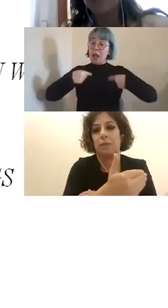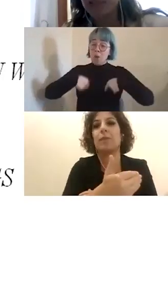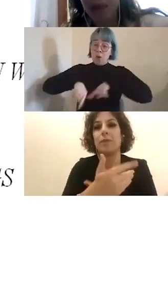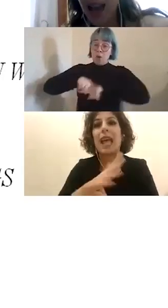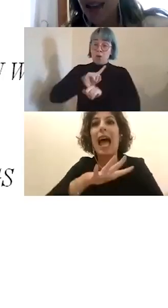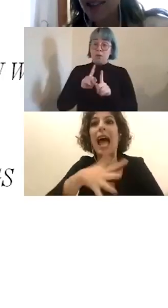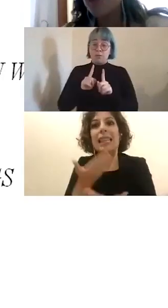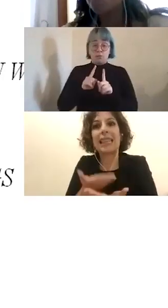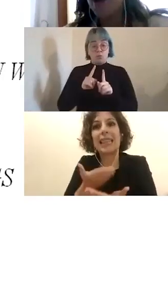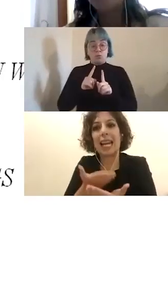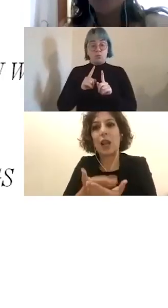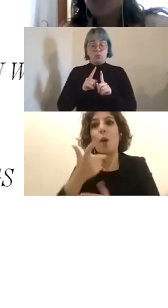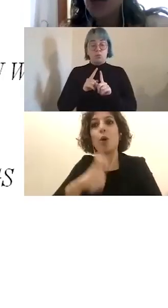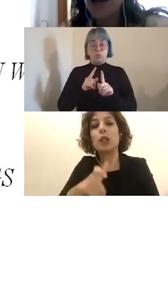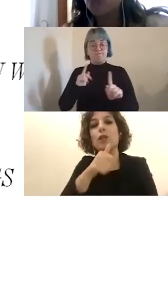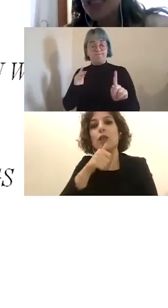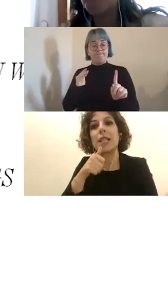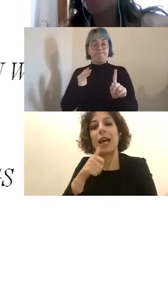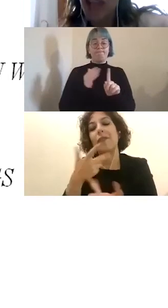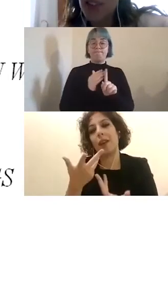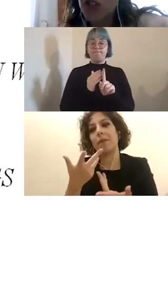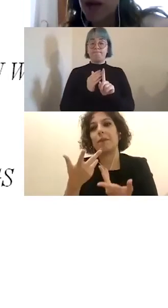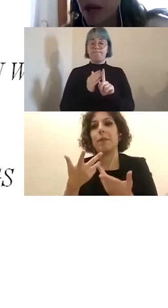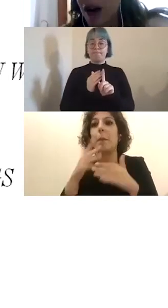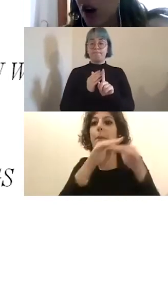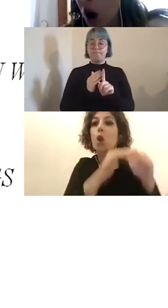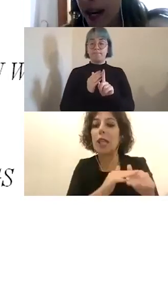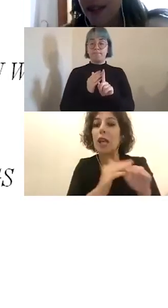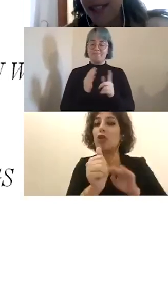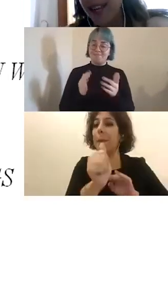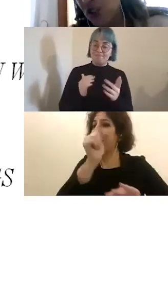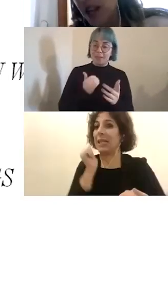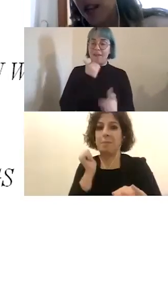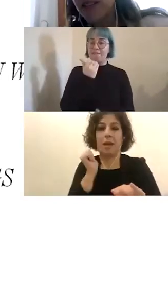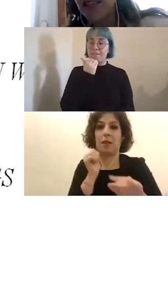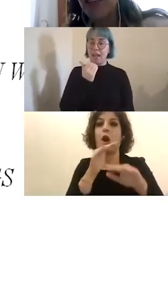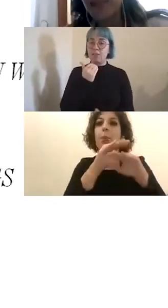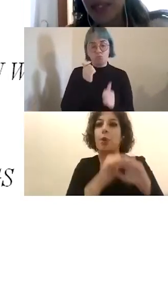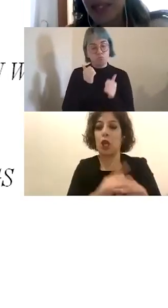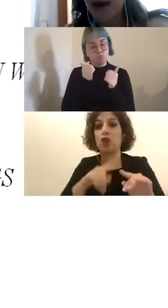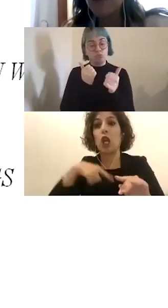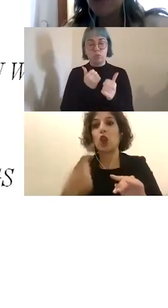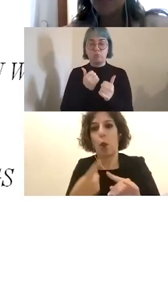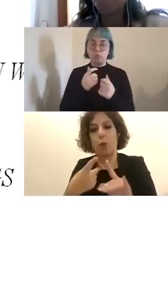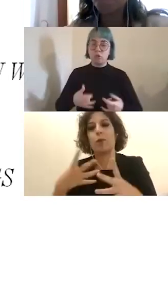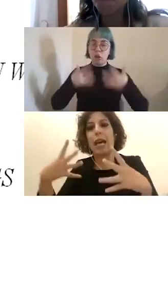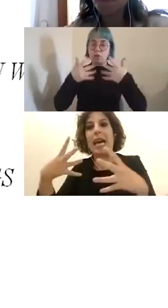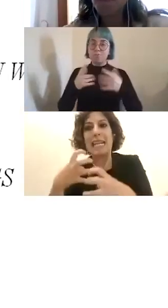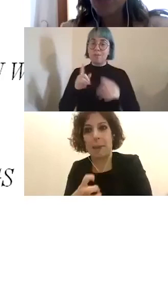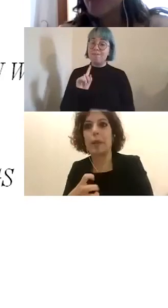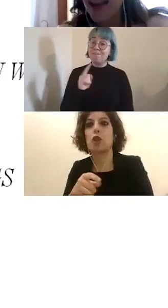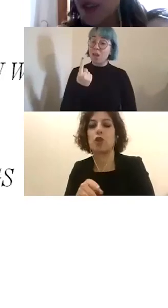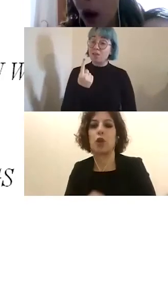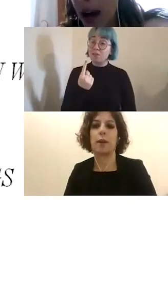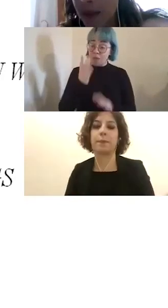to reach immediate and efficient results. But first of all, we have